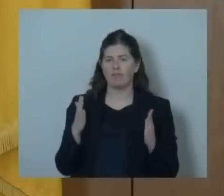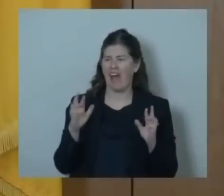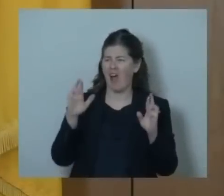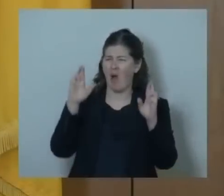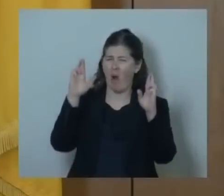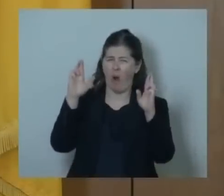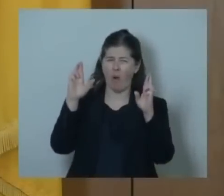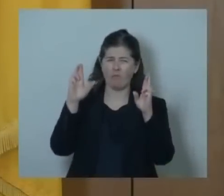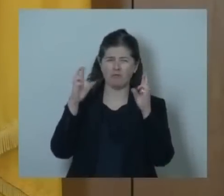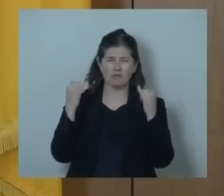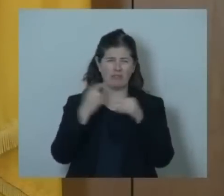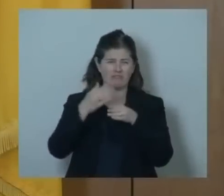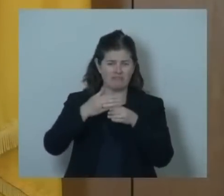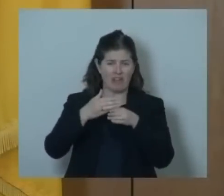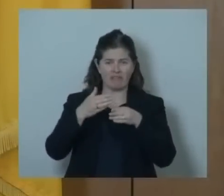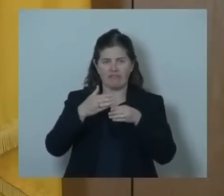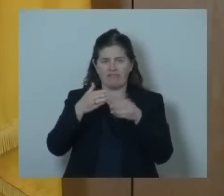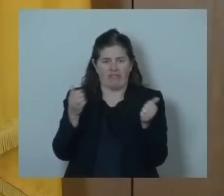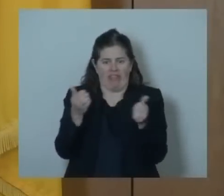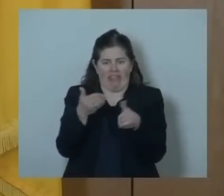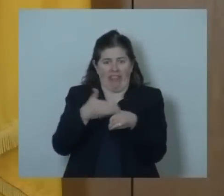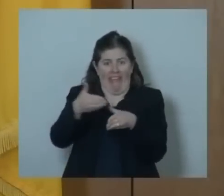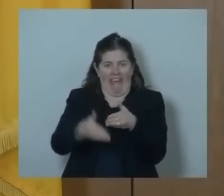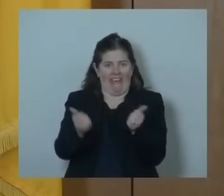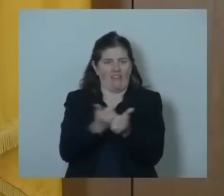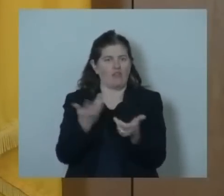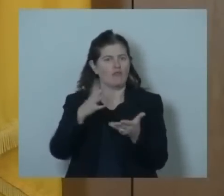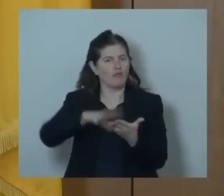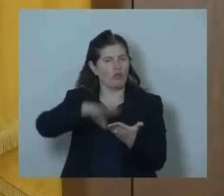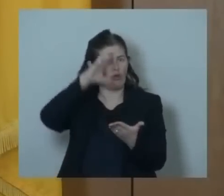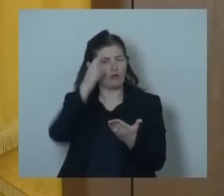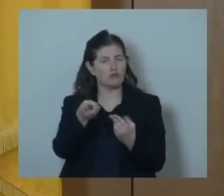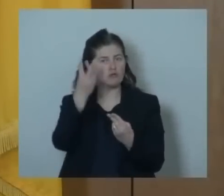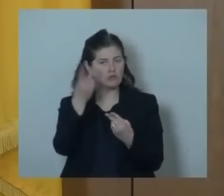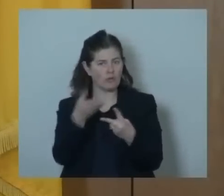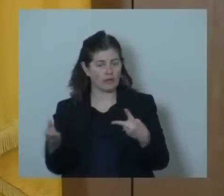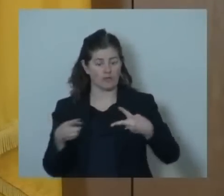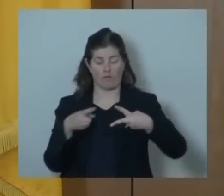end of this that there are two takeaways. One,